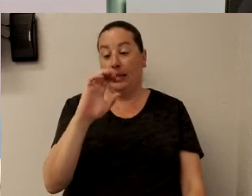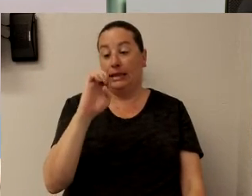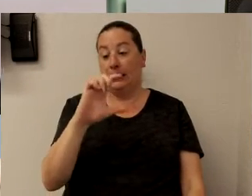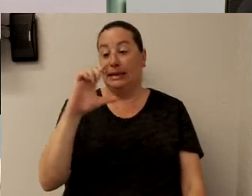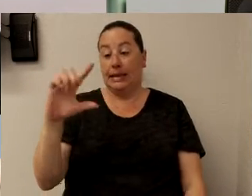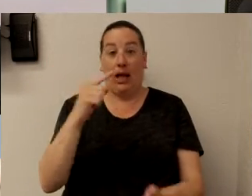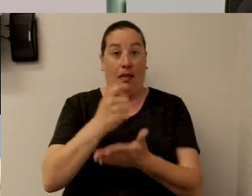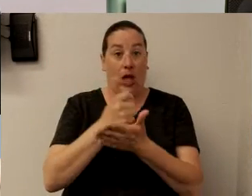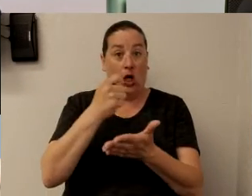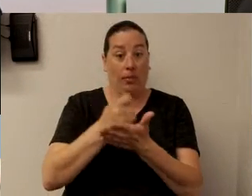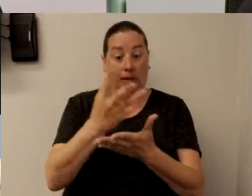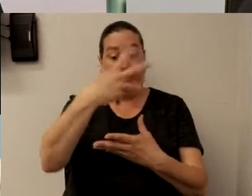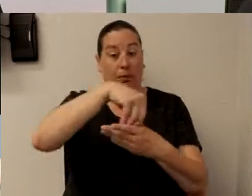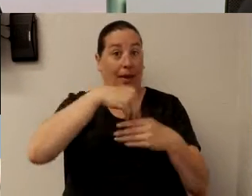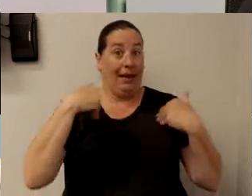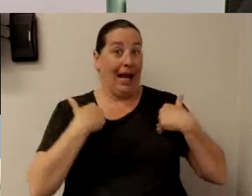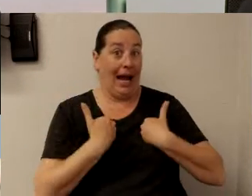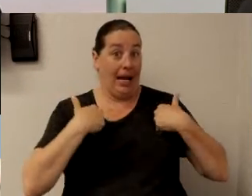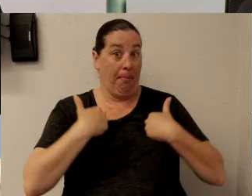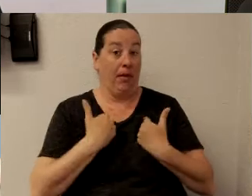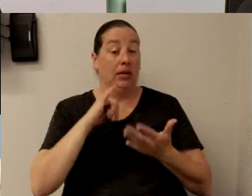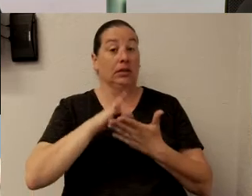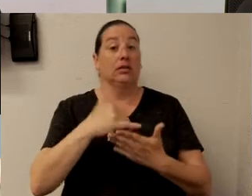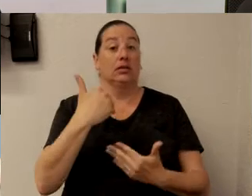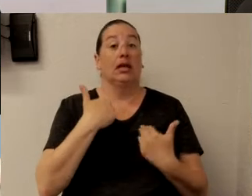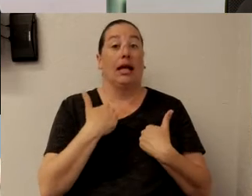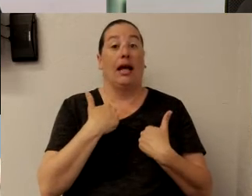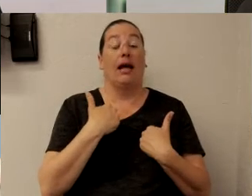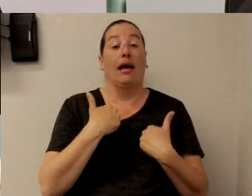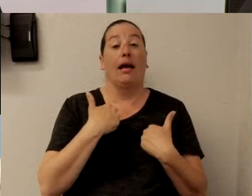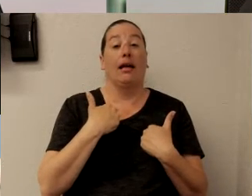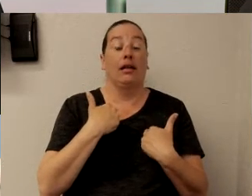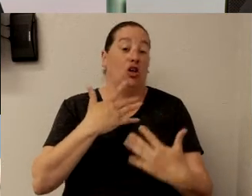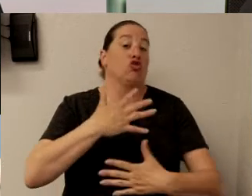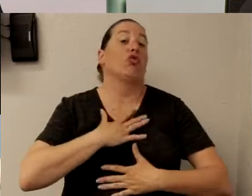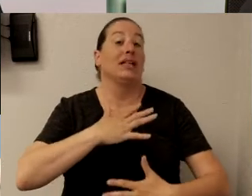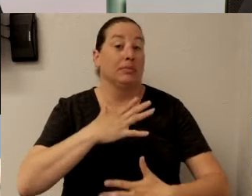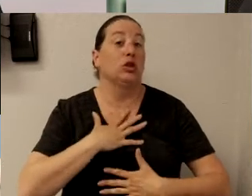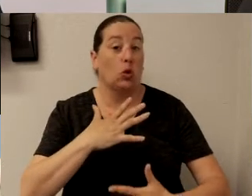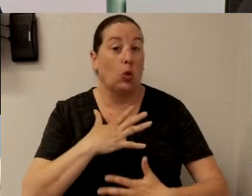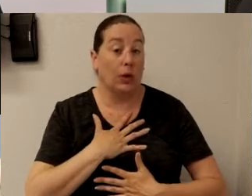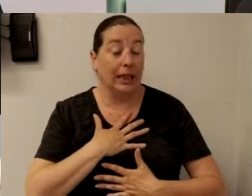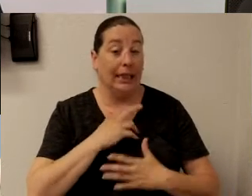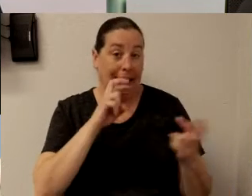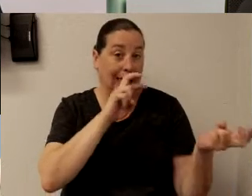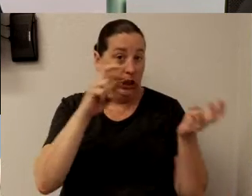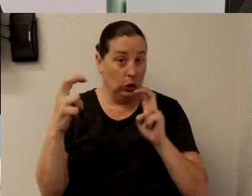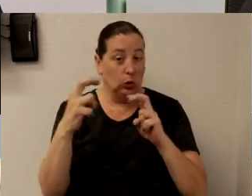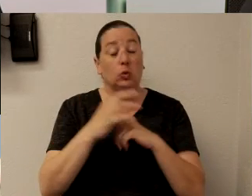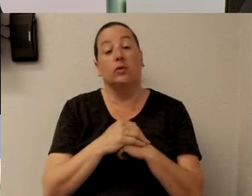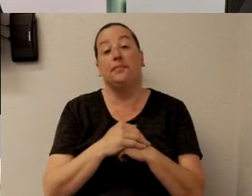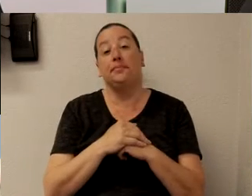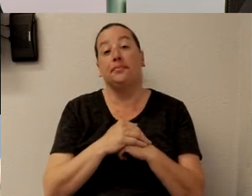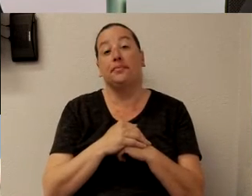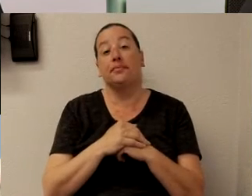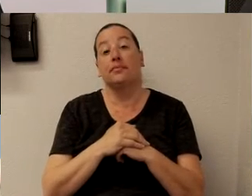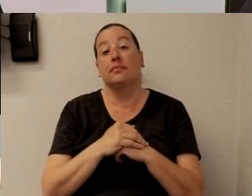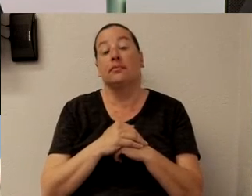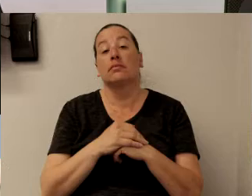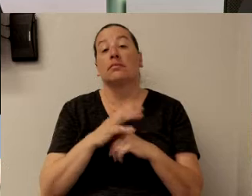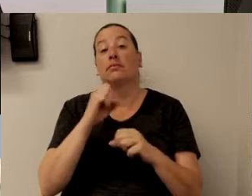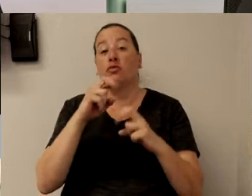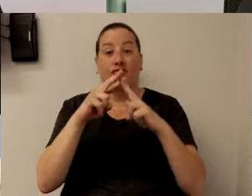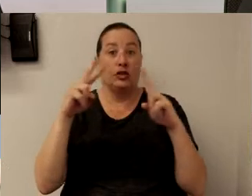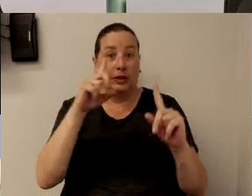animals that had a respiratory condition, and again, very specifically targeted.